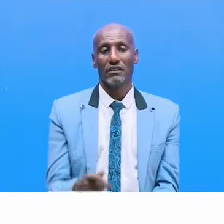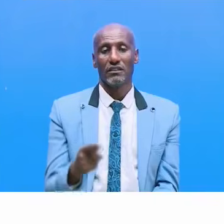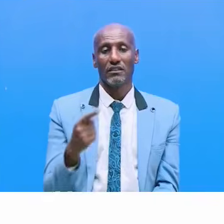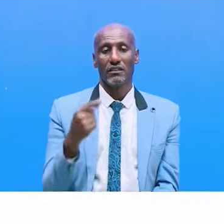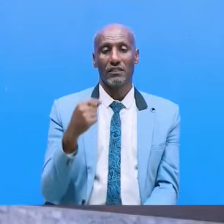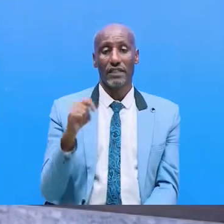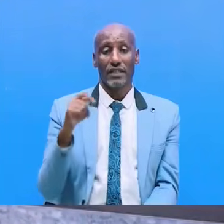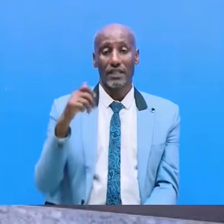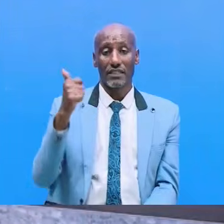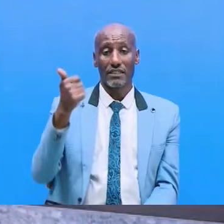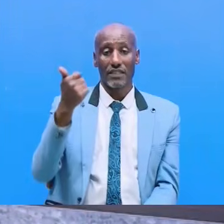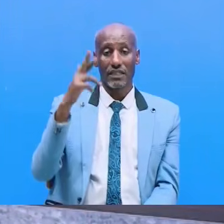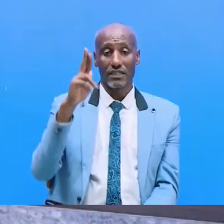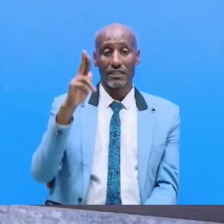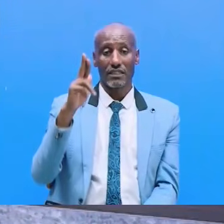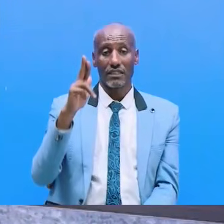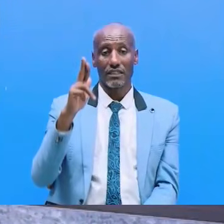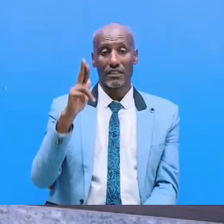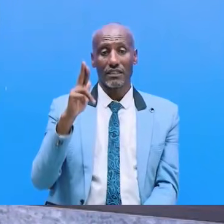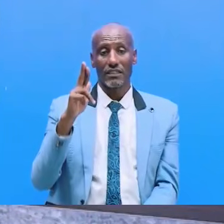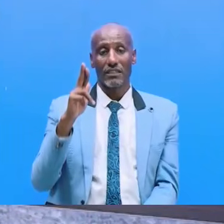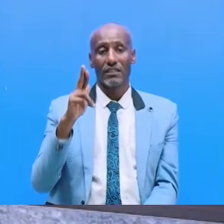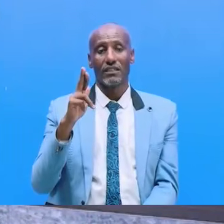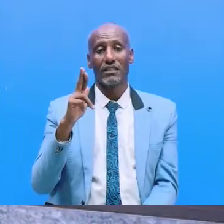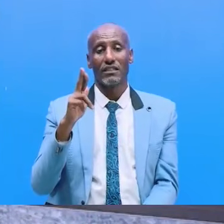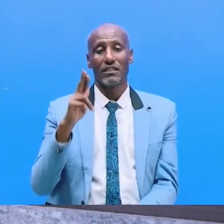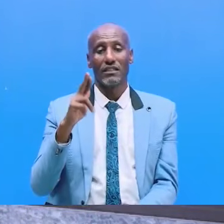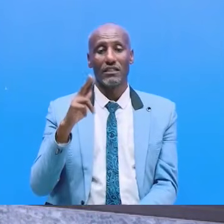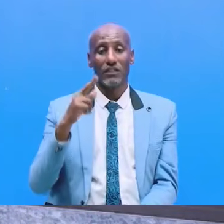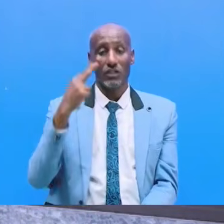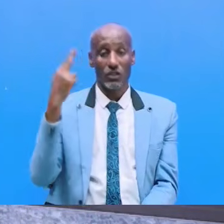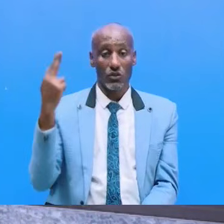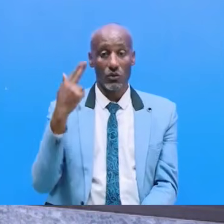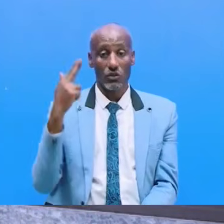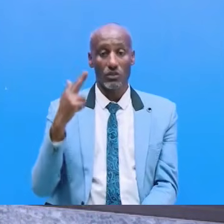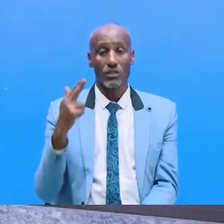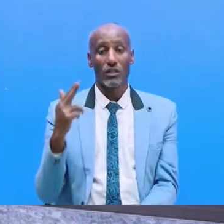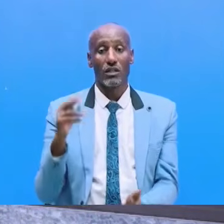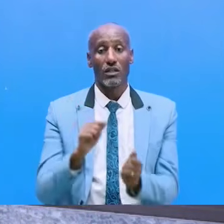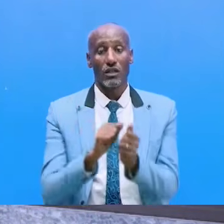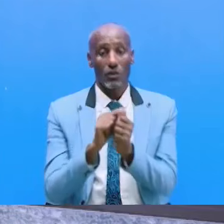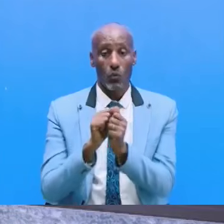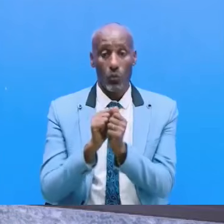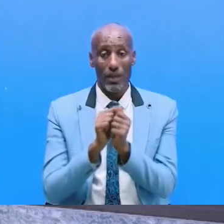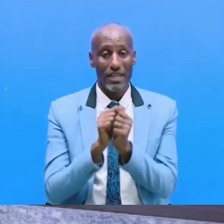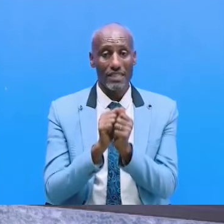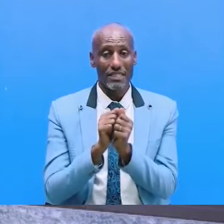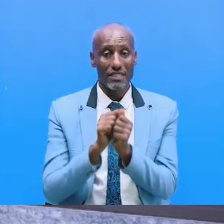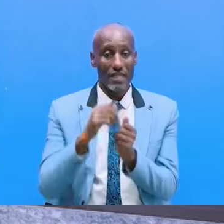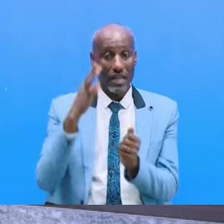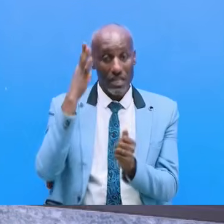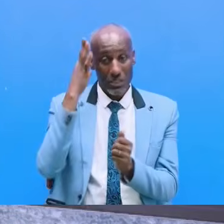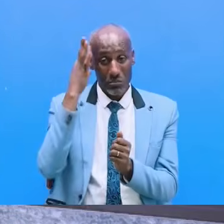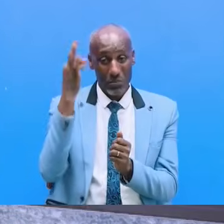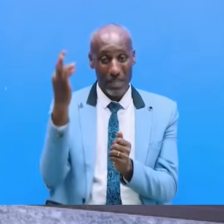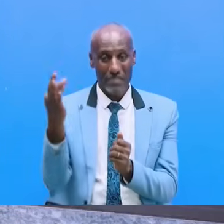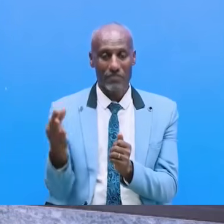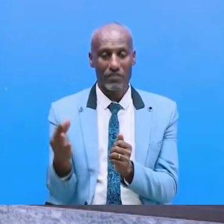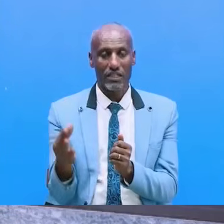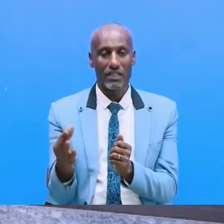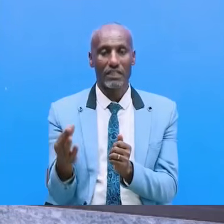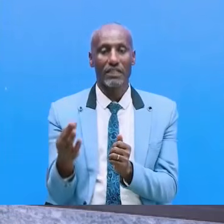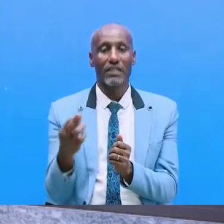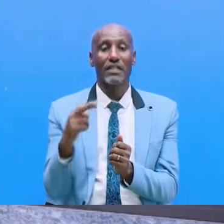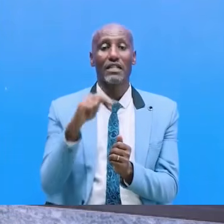an article, we can use only with specific, what I said, specific noun. For